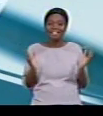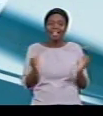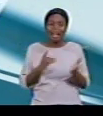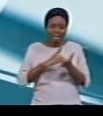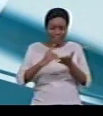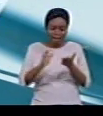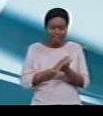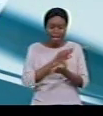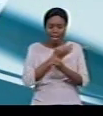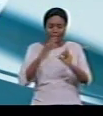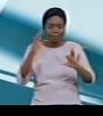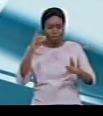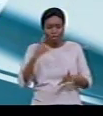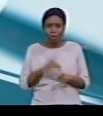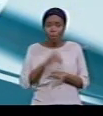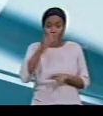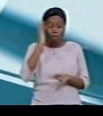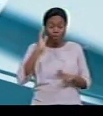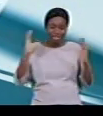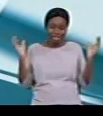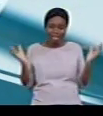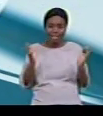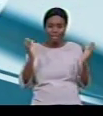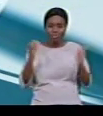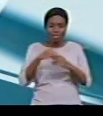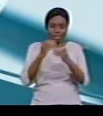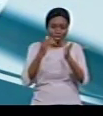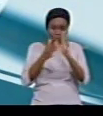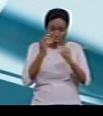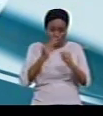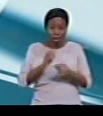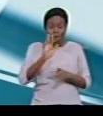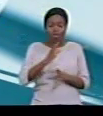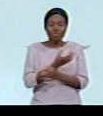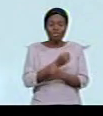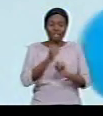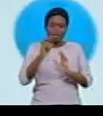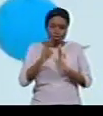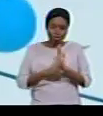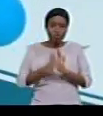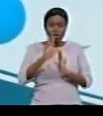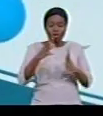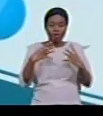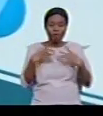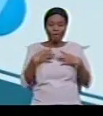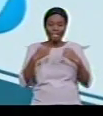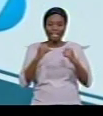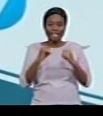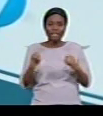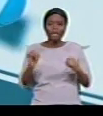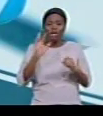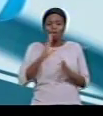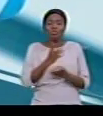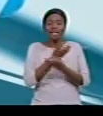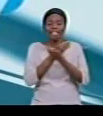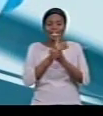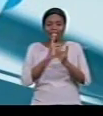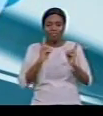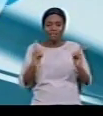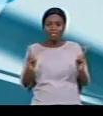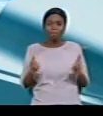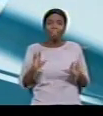freedom. You will celebrate your salvation, your healing, your deliverance,